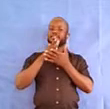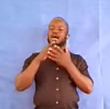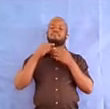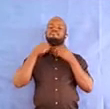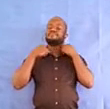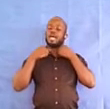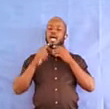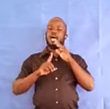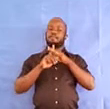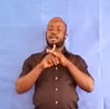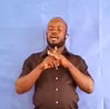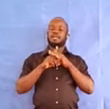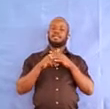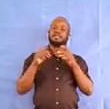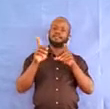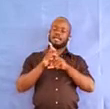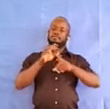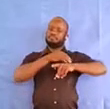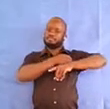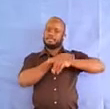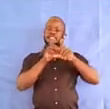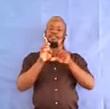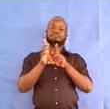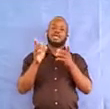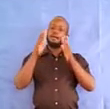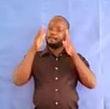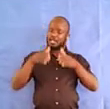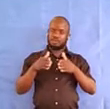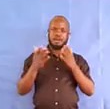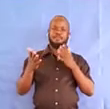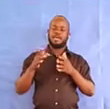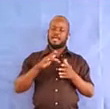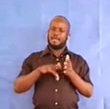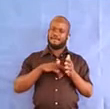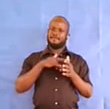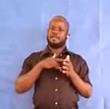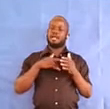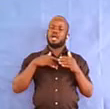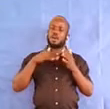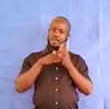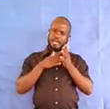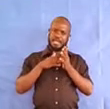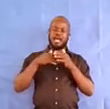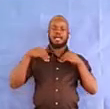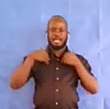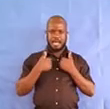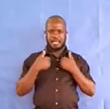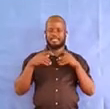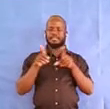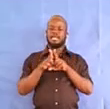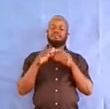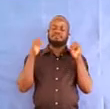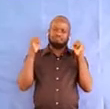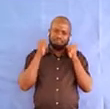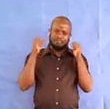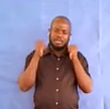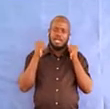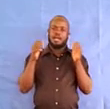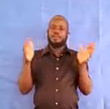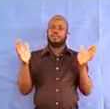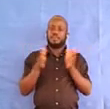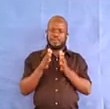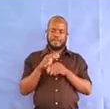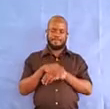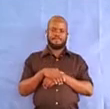rise. Swollen glands appear in the neck, armpits, or in the groin. A person may feel weak and tired and